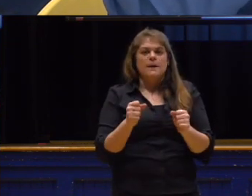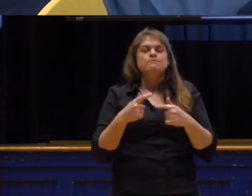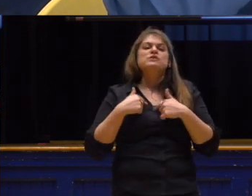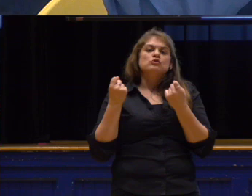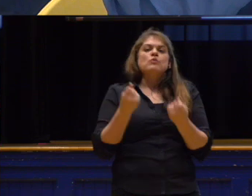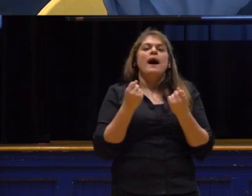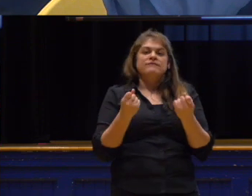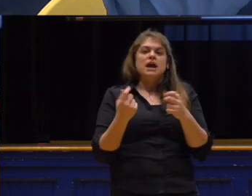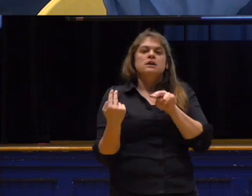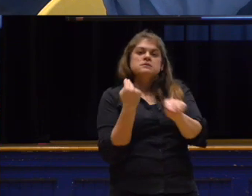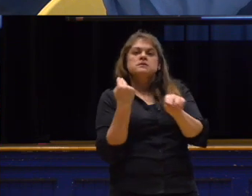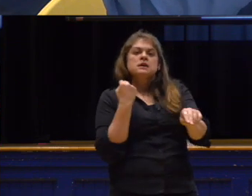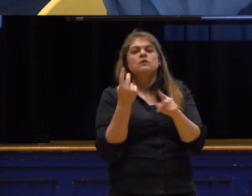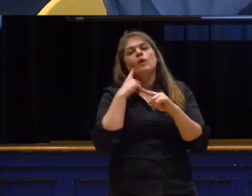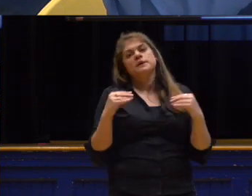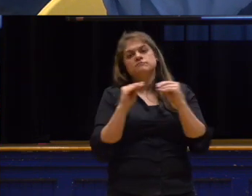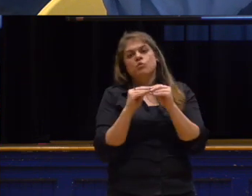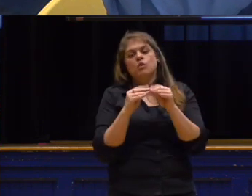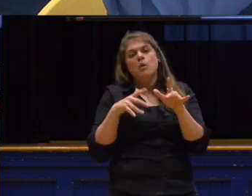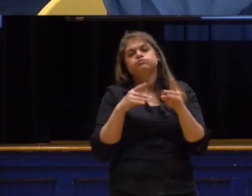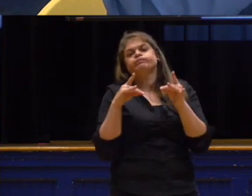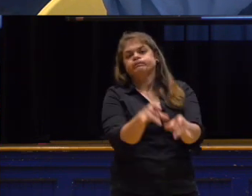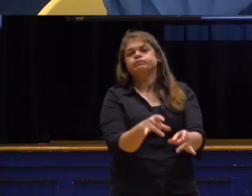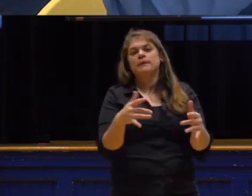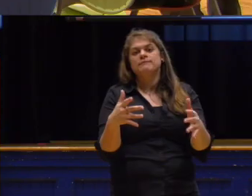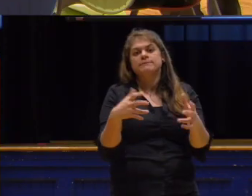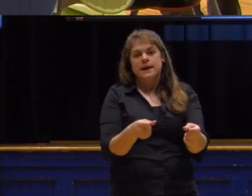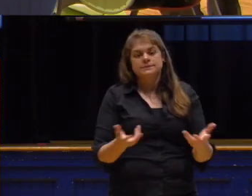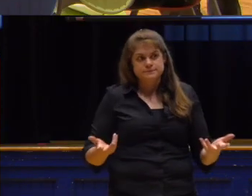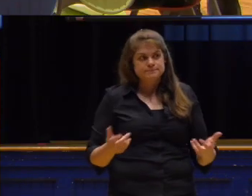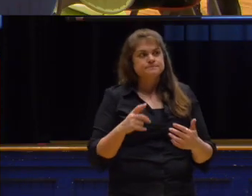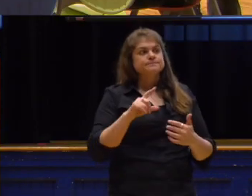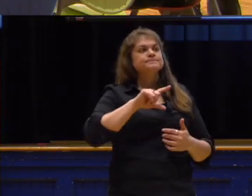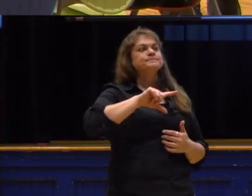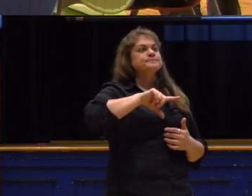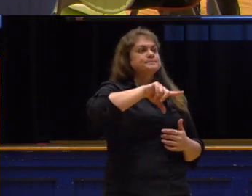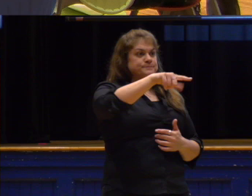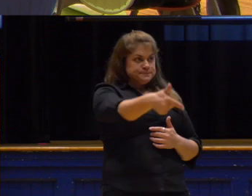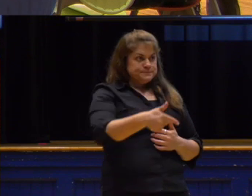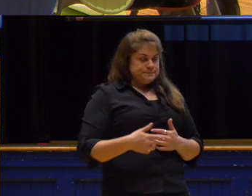therefore travel up and down Dickinson should be a lot better. Thank you. Jane.